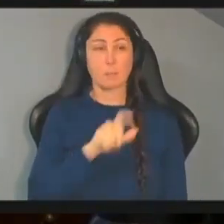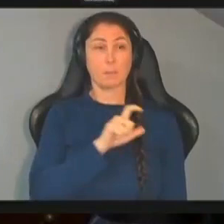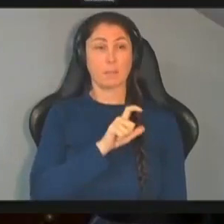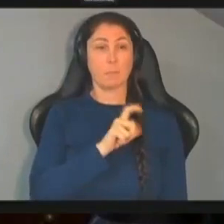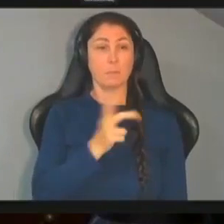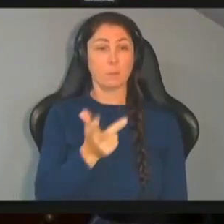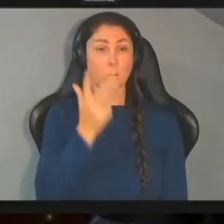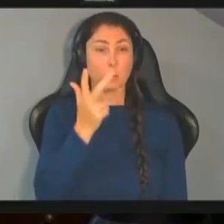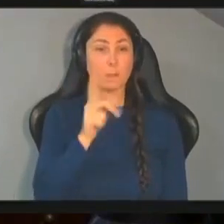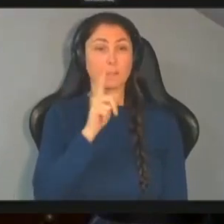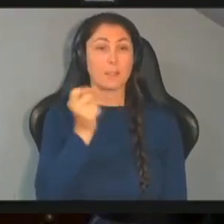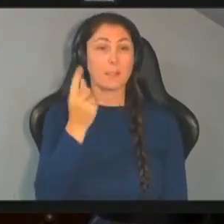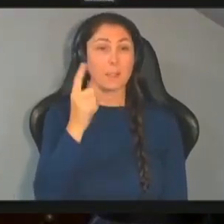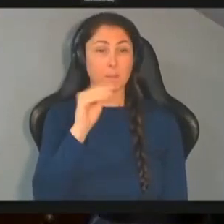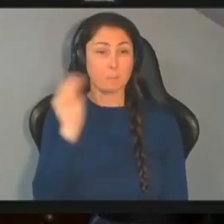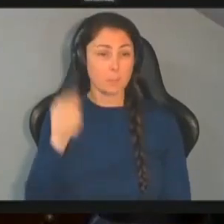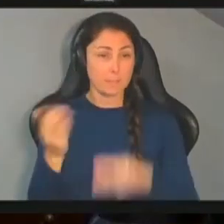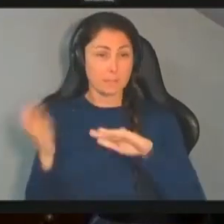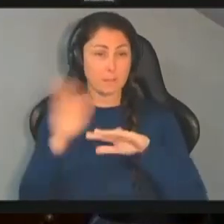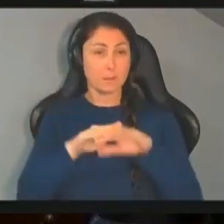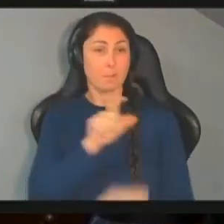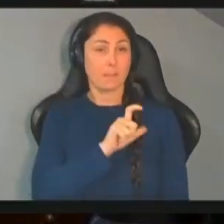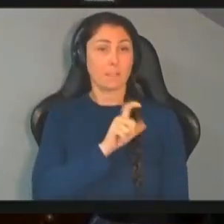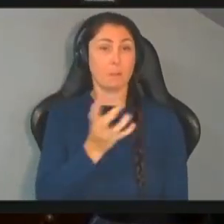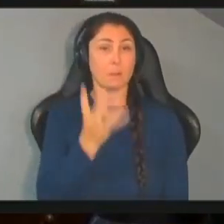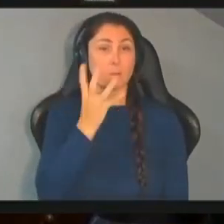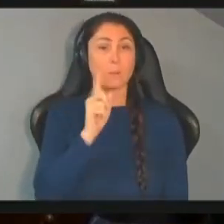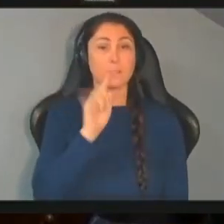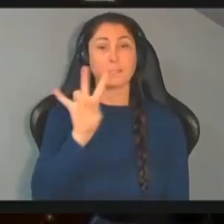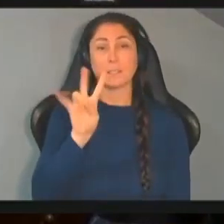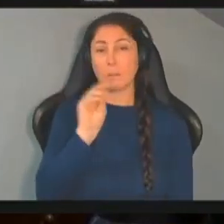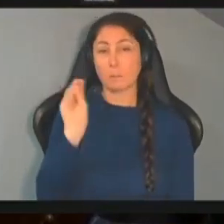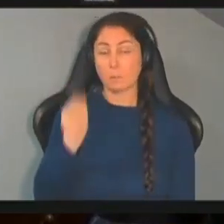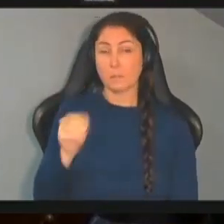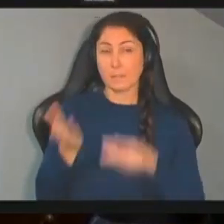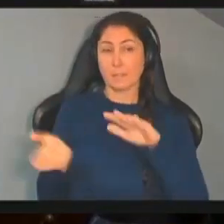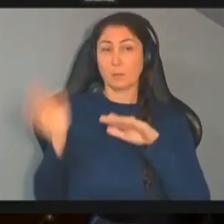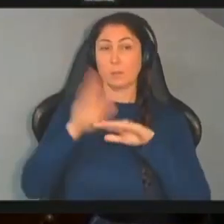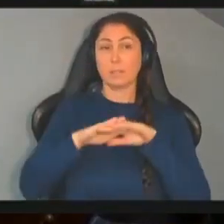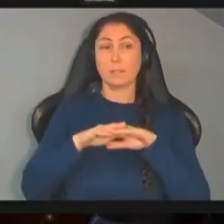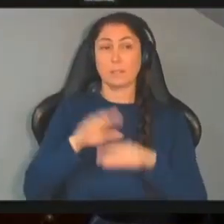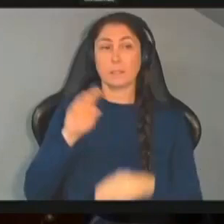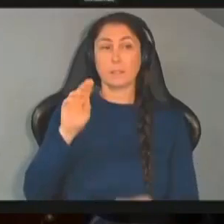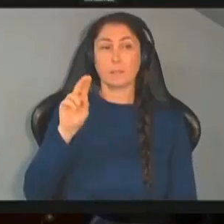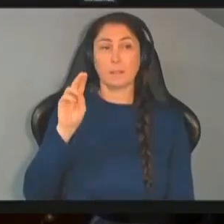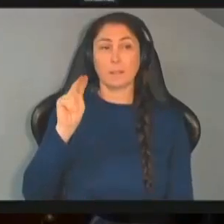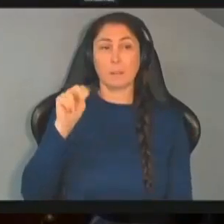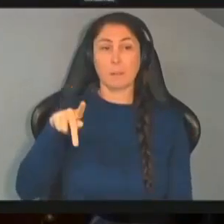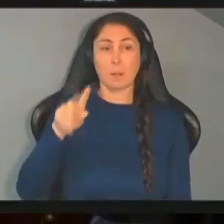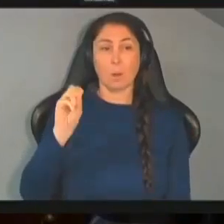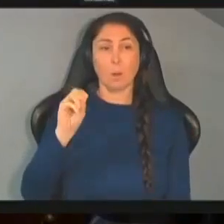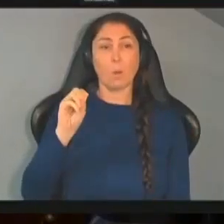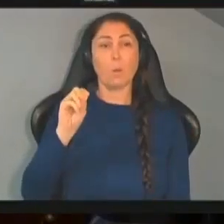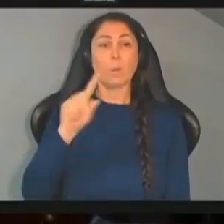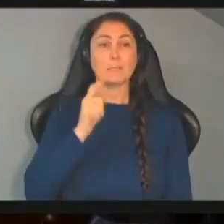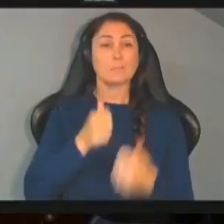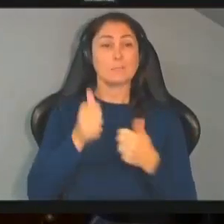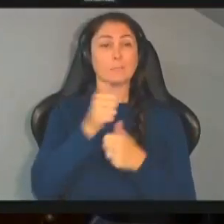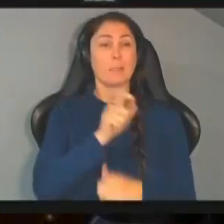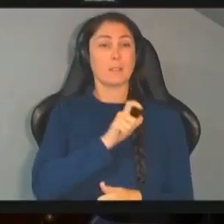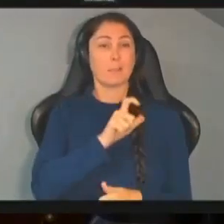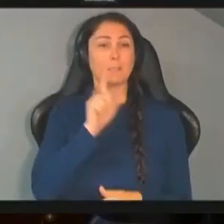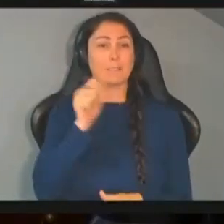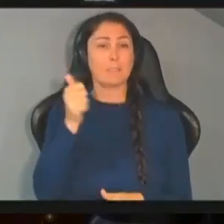is 11% increase. Police officer four is a 7% increase. An MPO is a master police officer is 10%